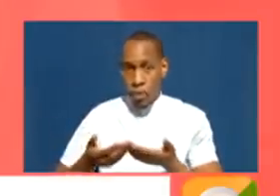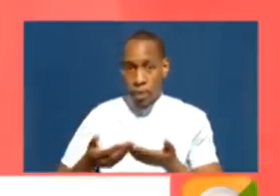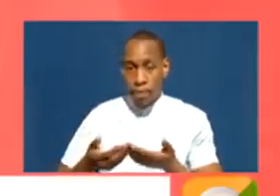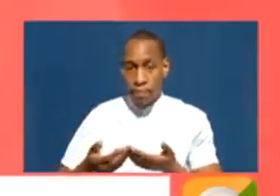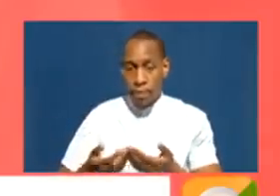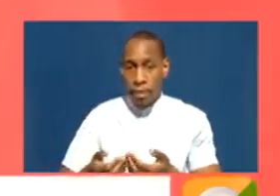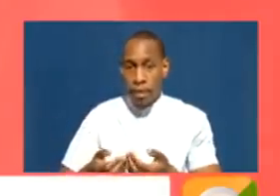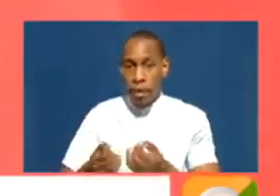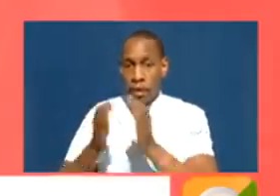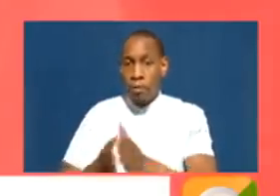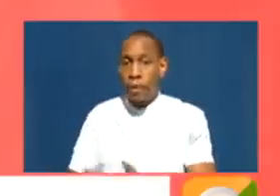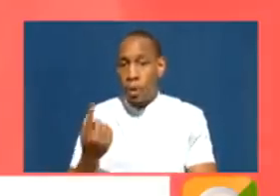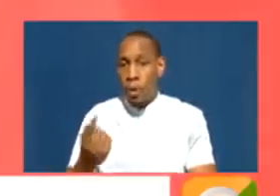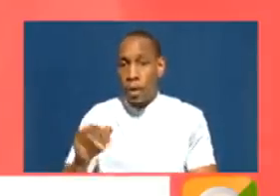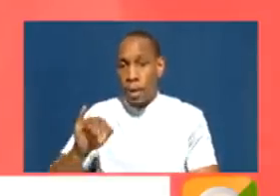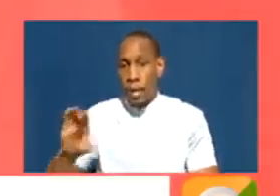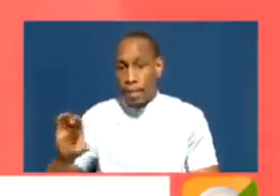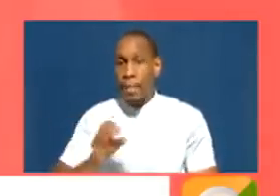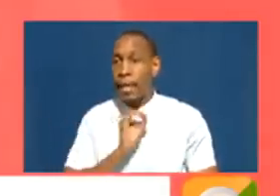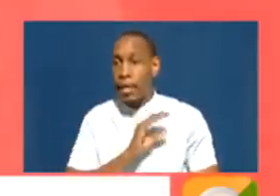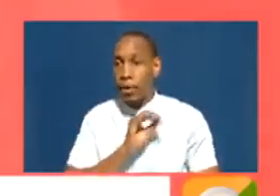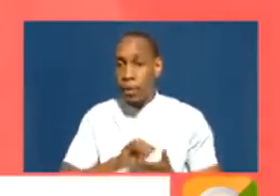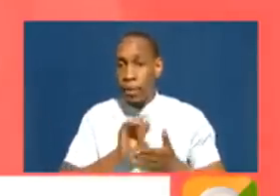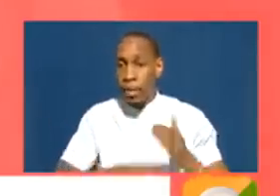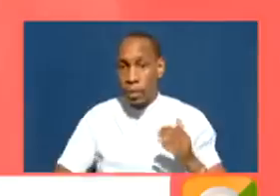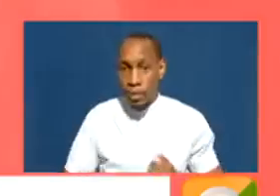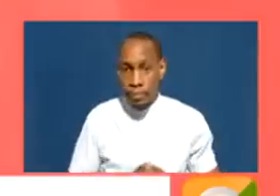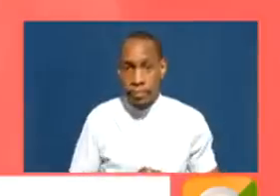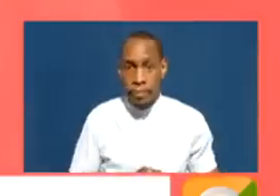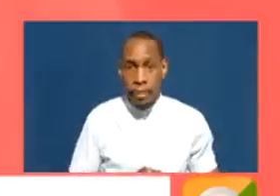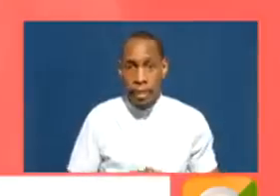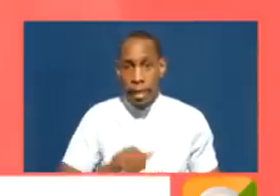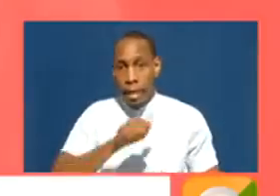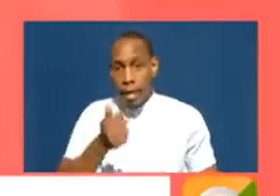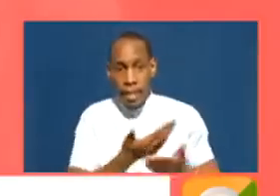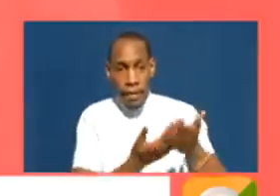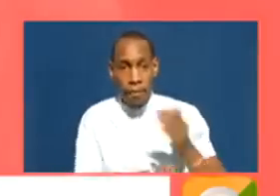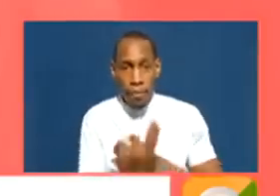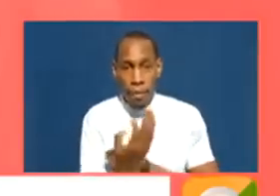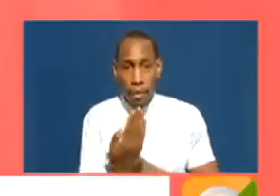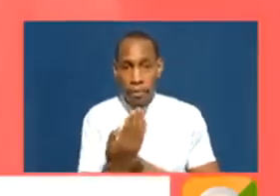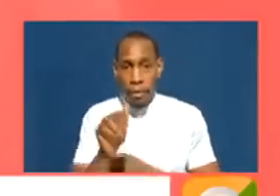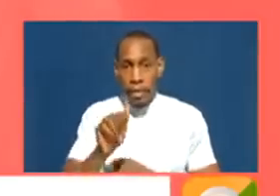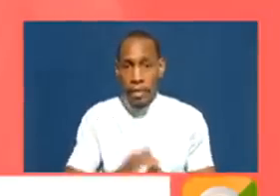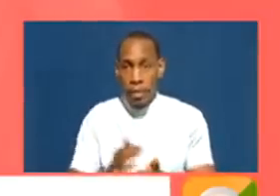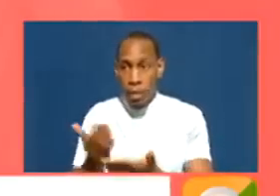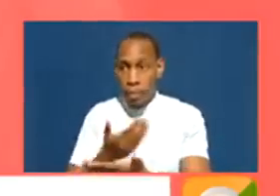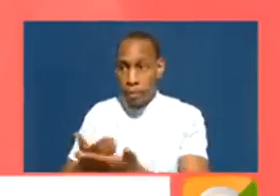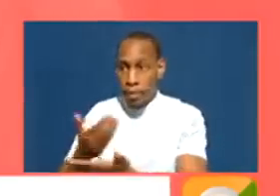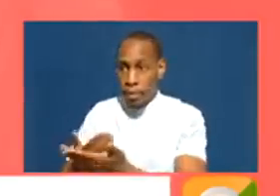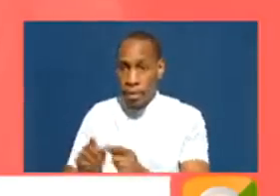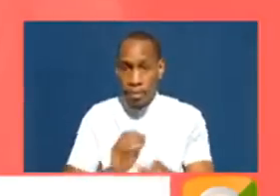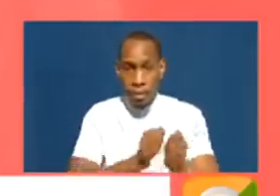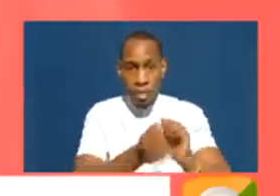officials who complained that some Form 34A were being brought down and they were